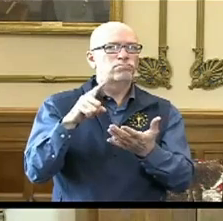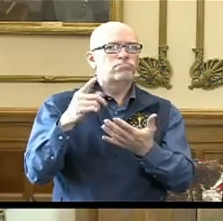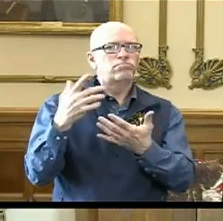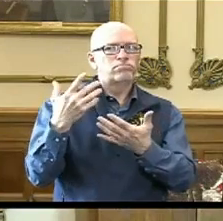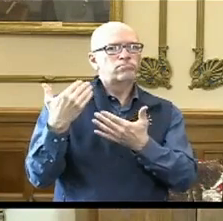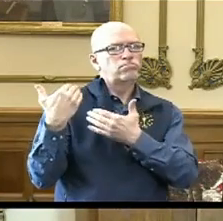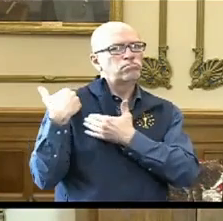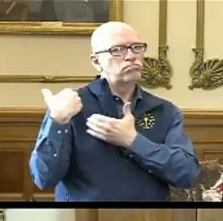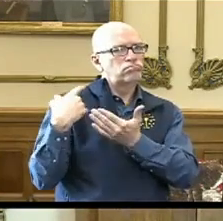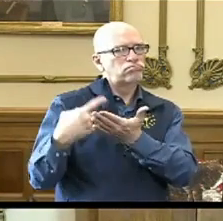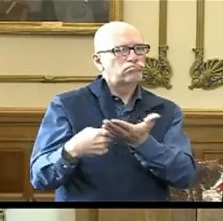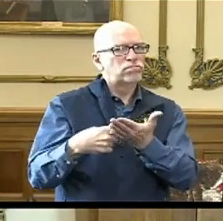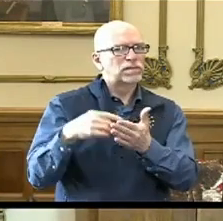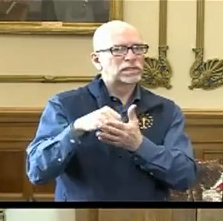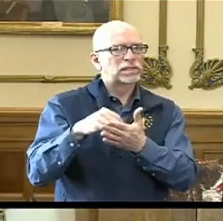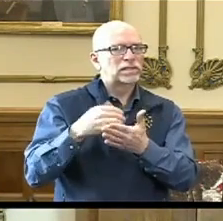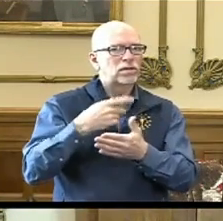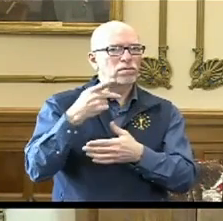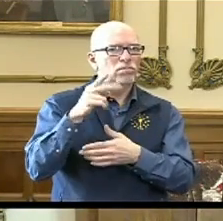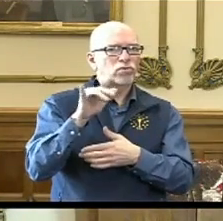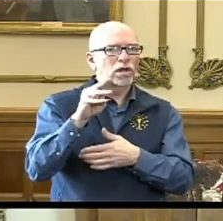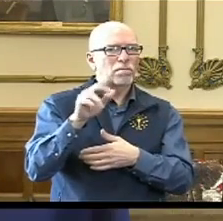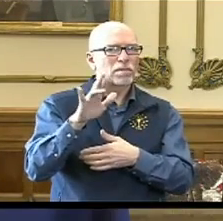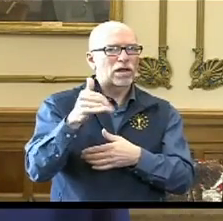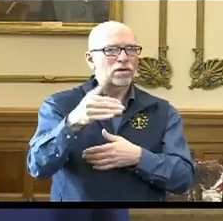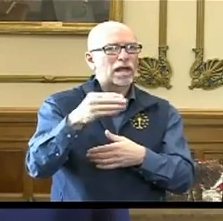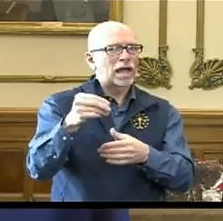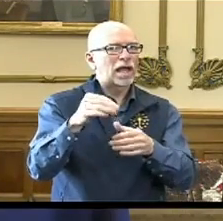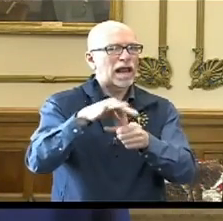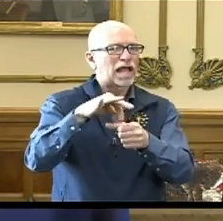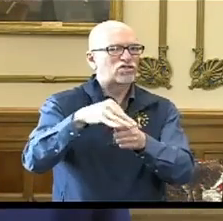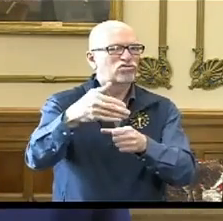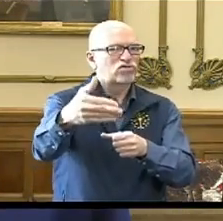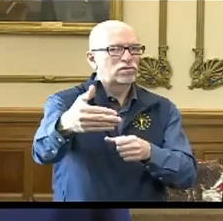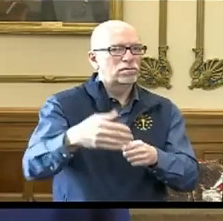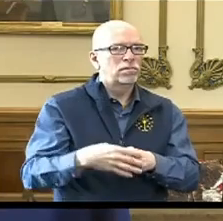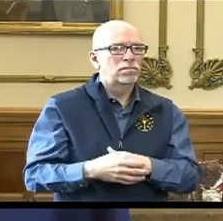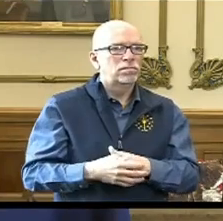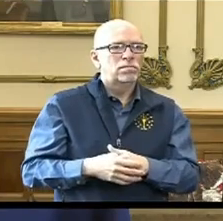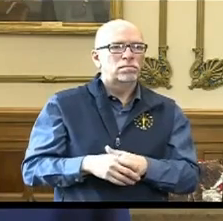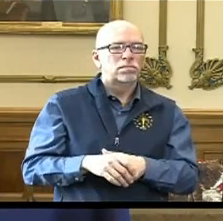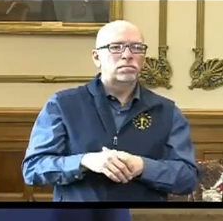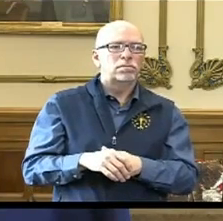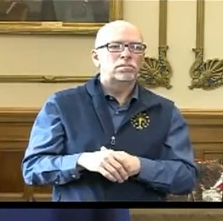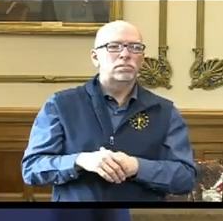responsible debate in the primary and general election campaign?